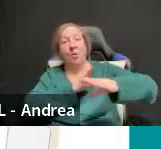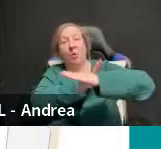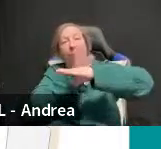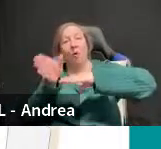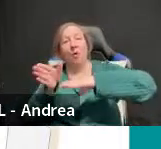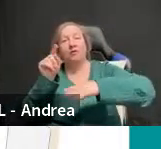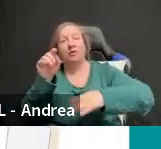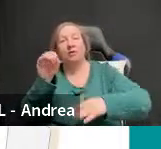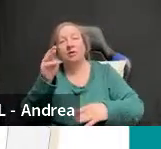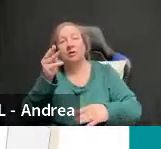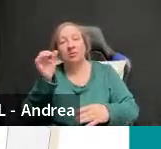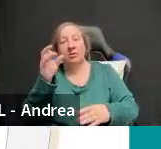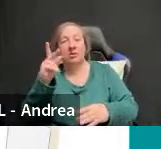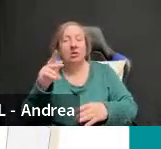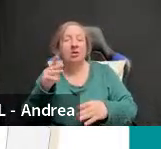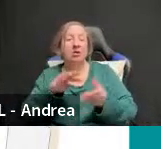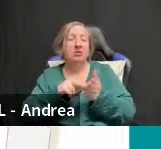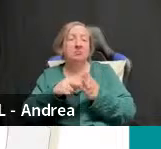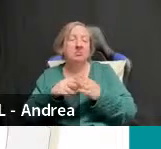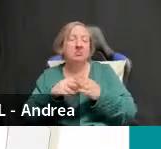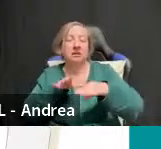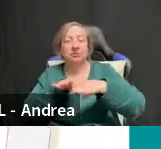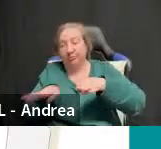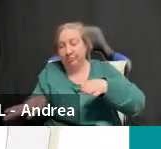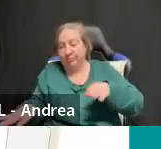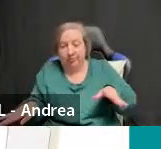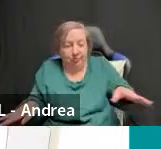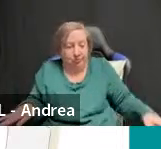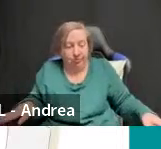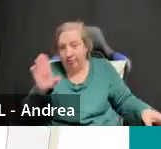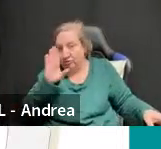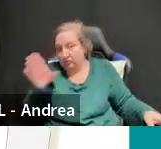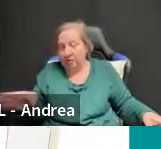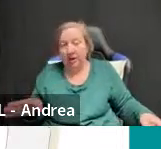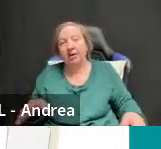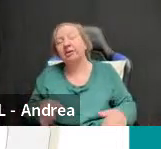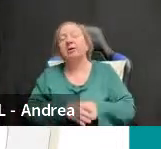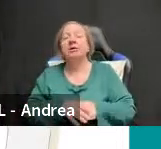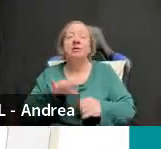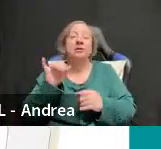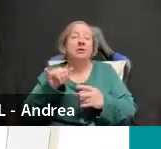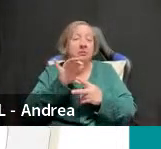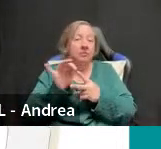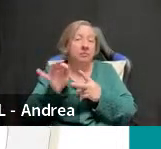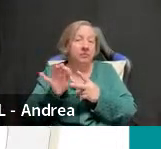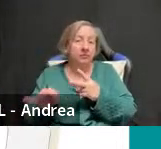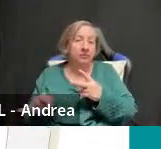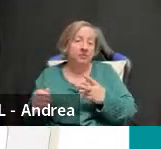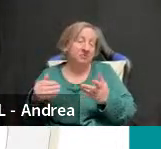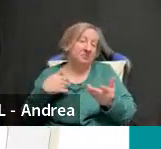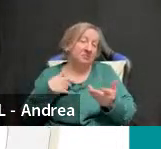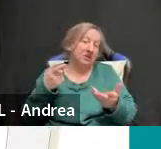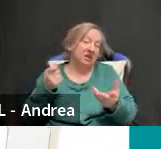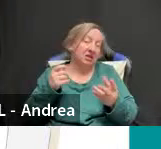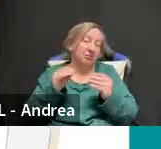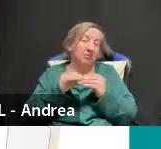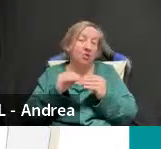the entrances to come down directly. This option has a little bit